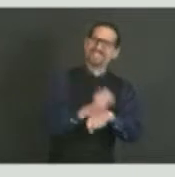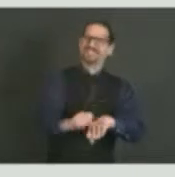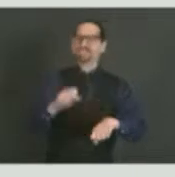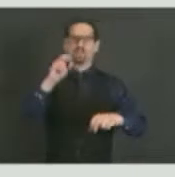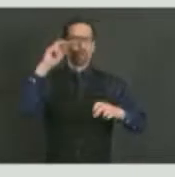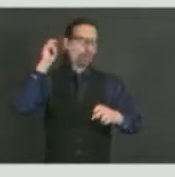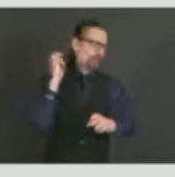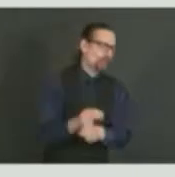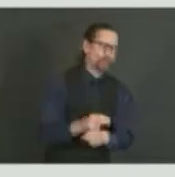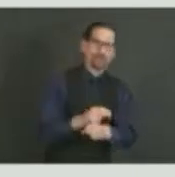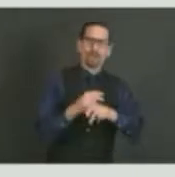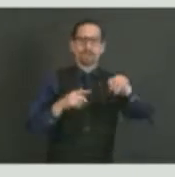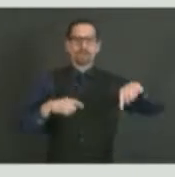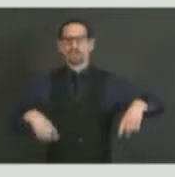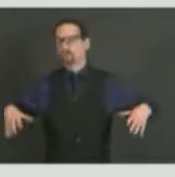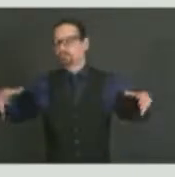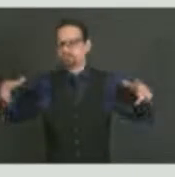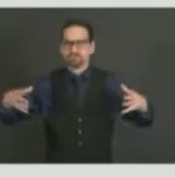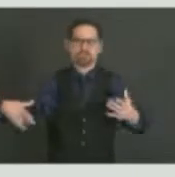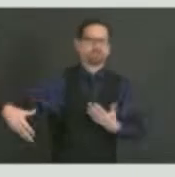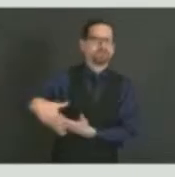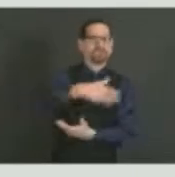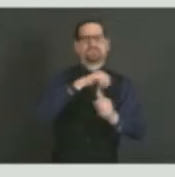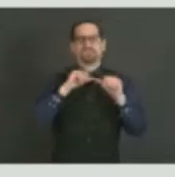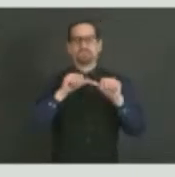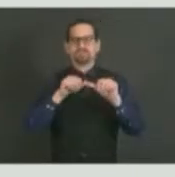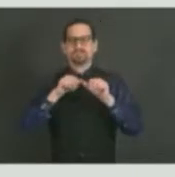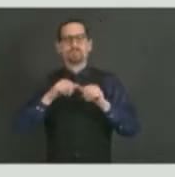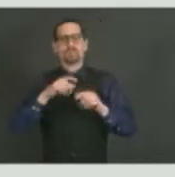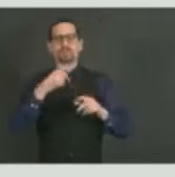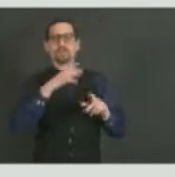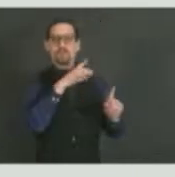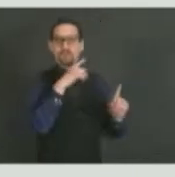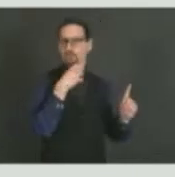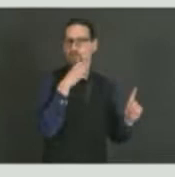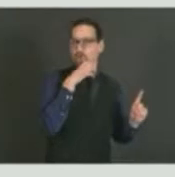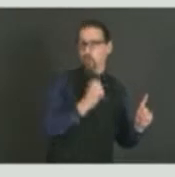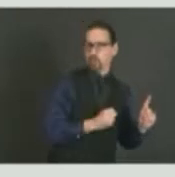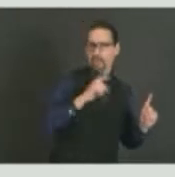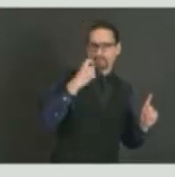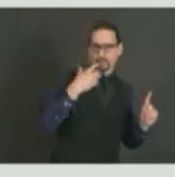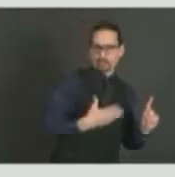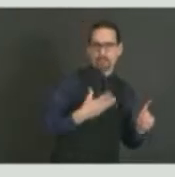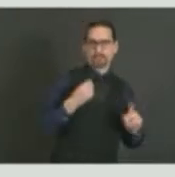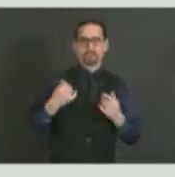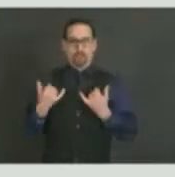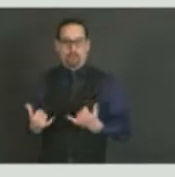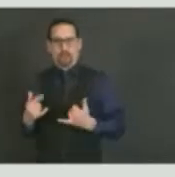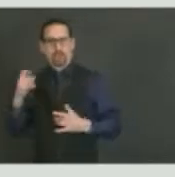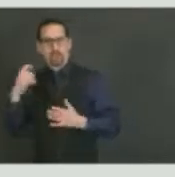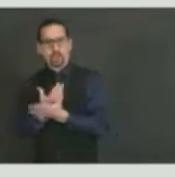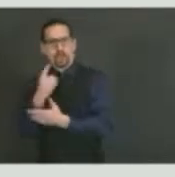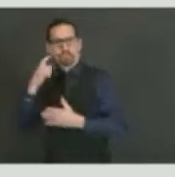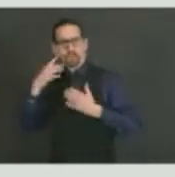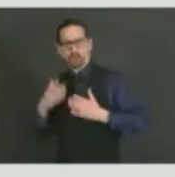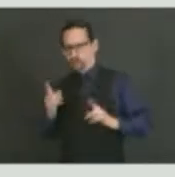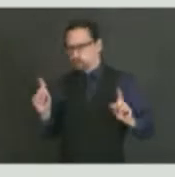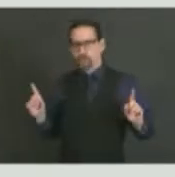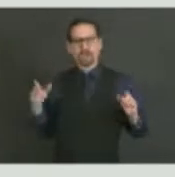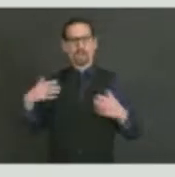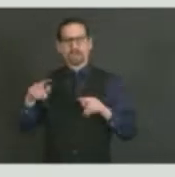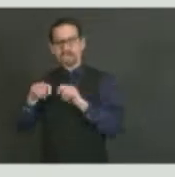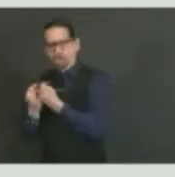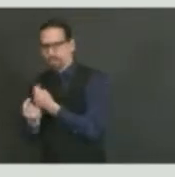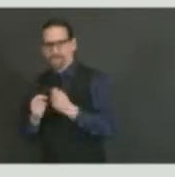the outgoing and incoming governor are focused upon it. It's working, and we are providing for this